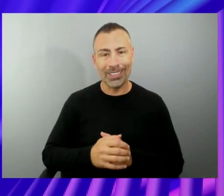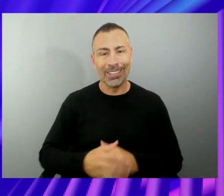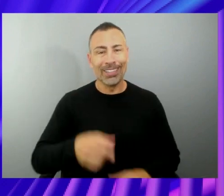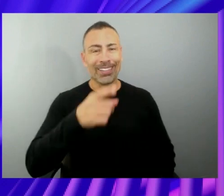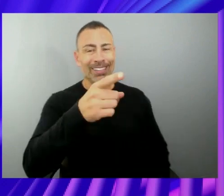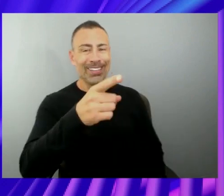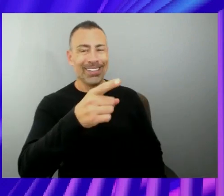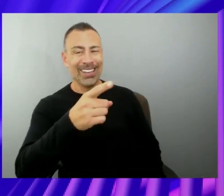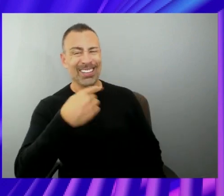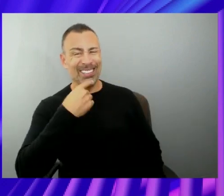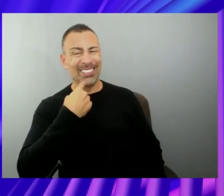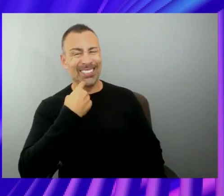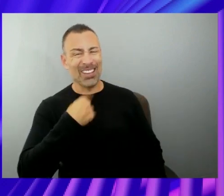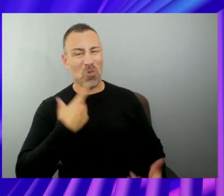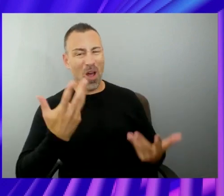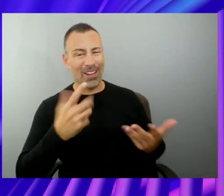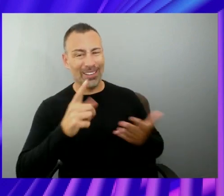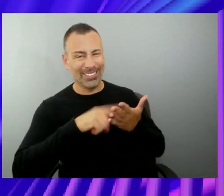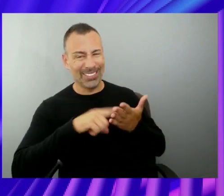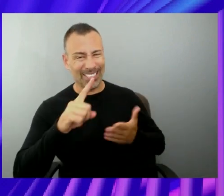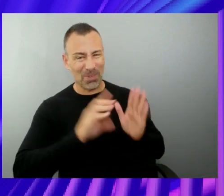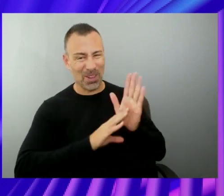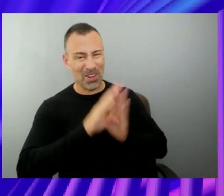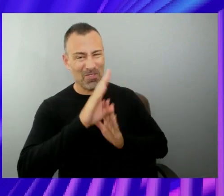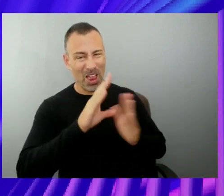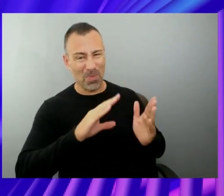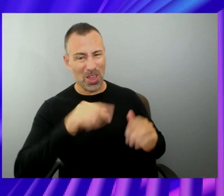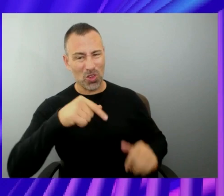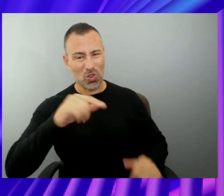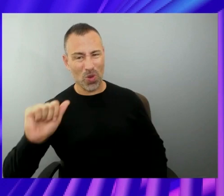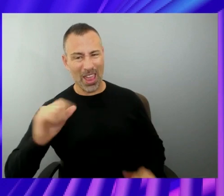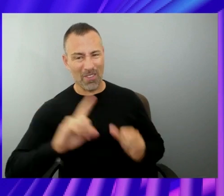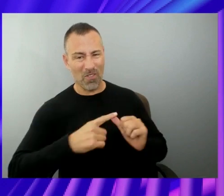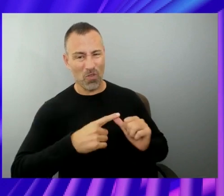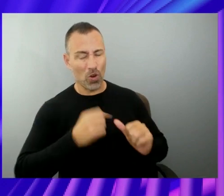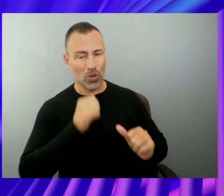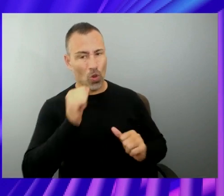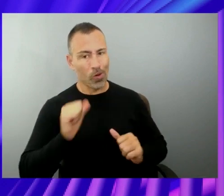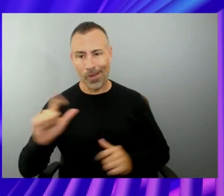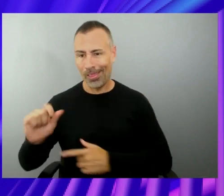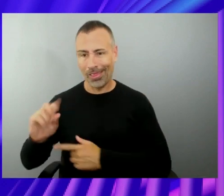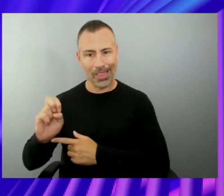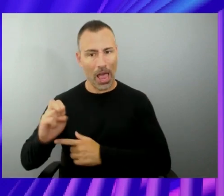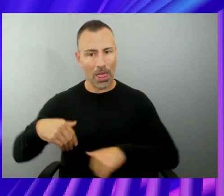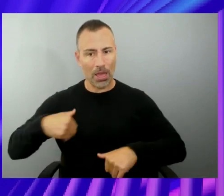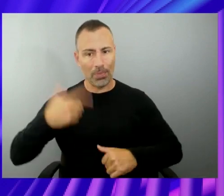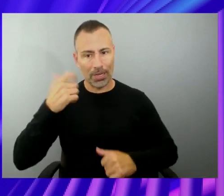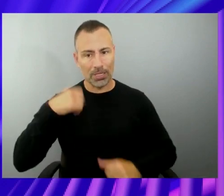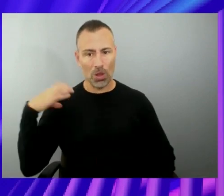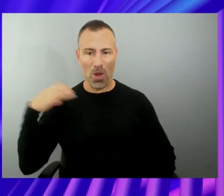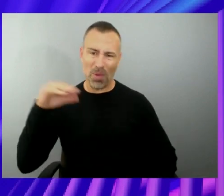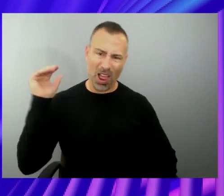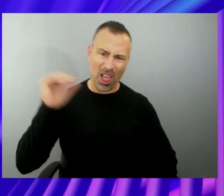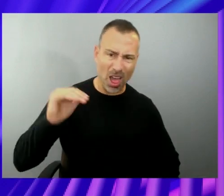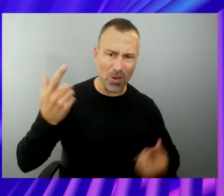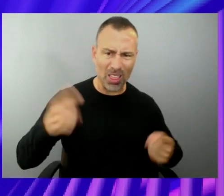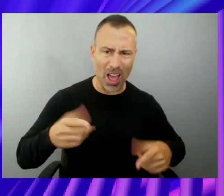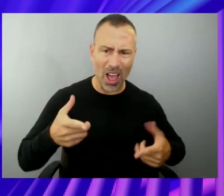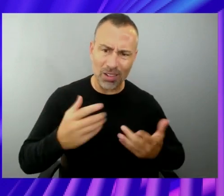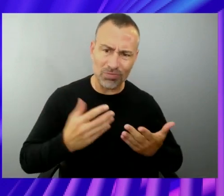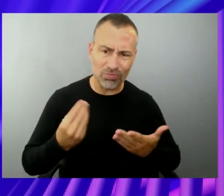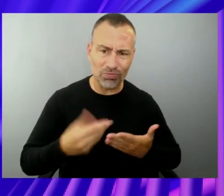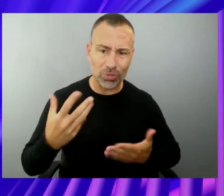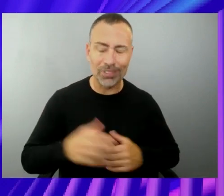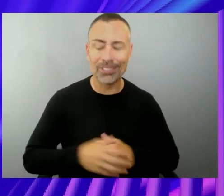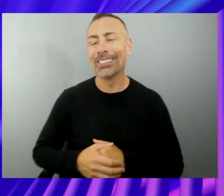into production. Yes, that is Otherwise, true. you'll have your boss knocking on your door. Don't ask me. One I'll tell you. real quick thing, Kyle. Today, well, we